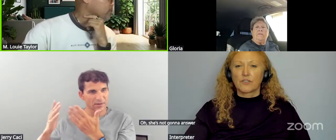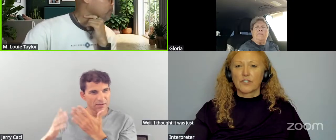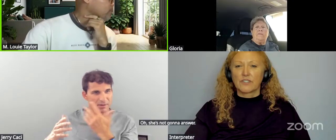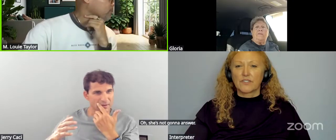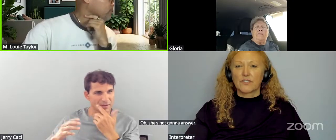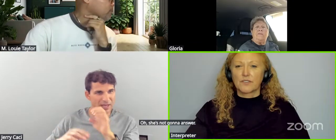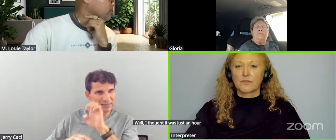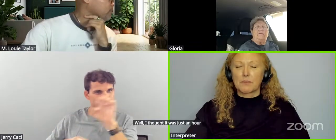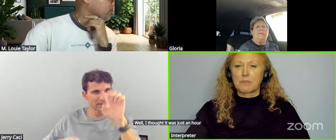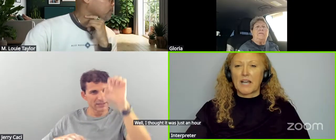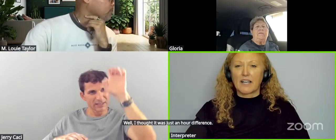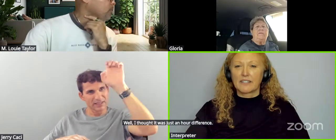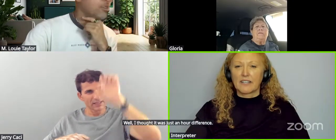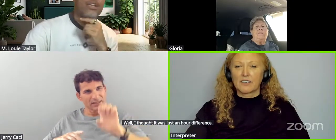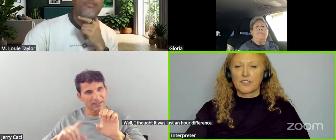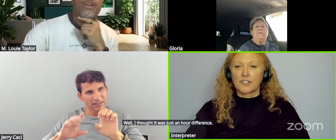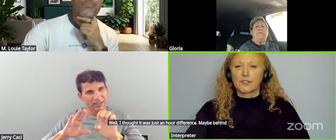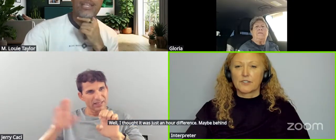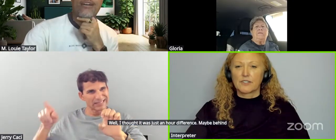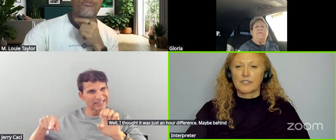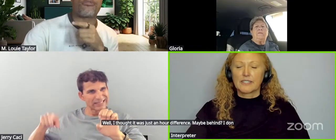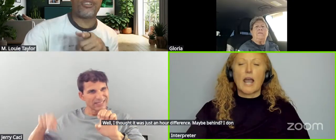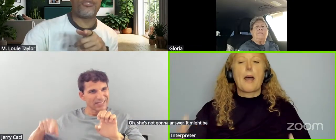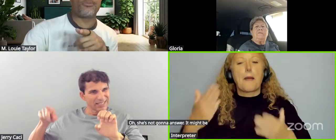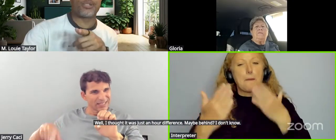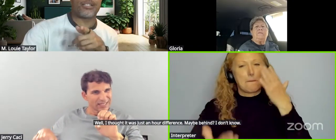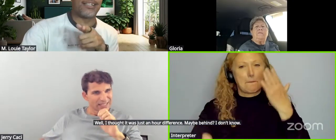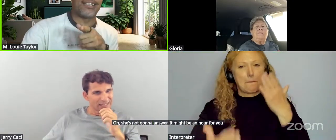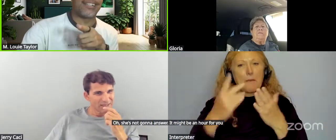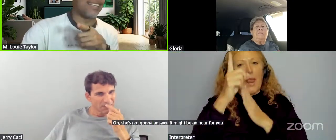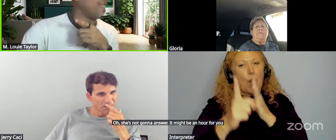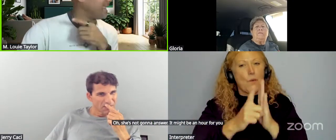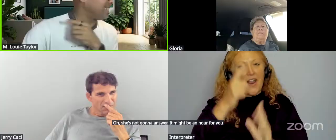hour difference. Maybe behind. I It don't might be know. an hour for you.